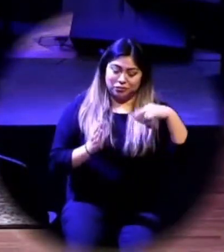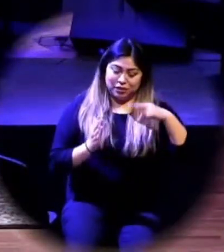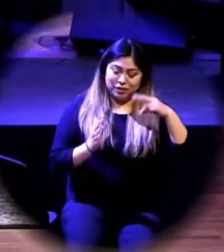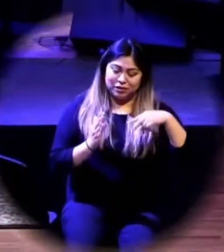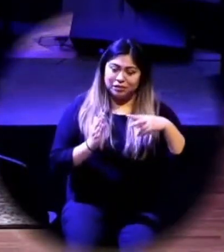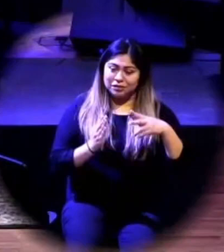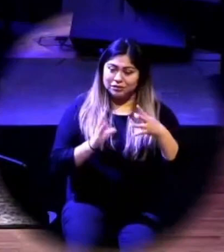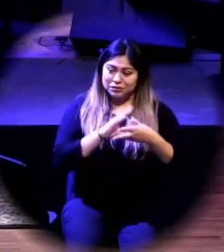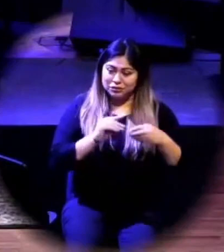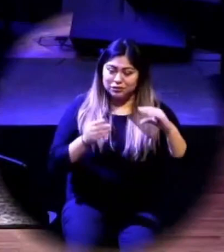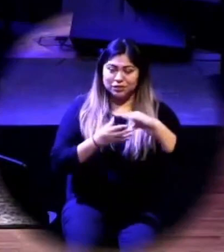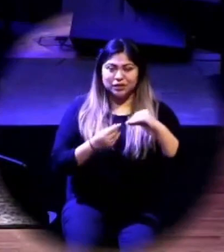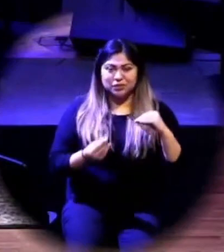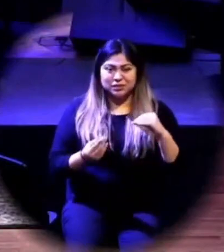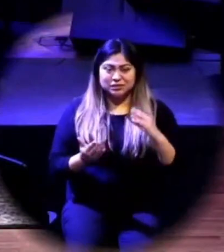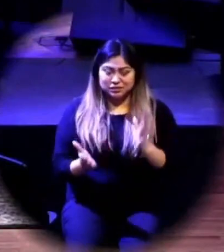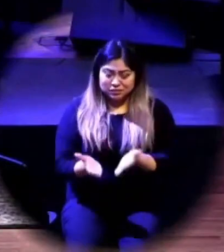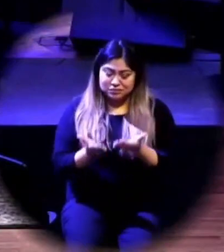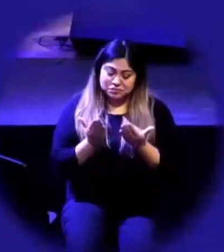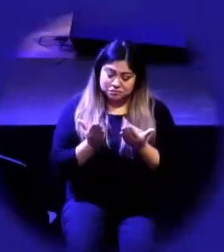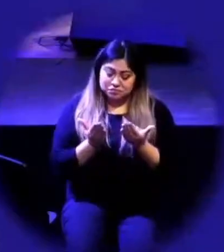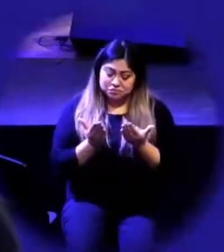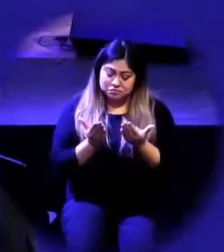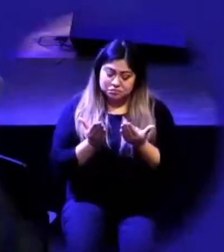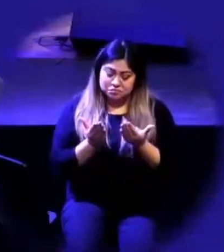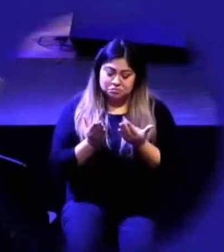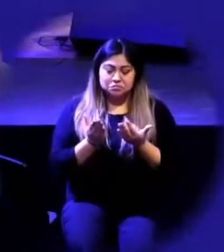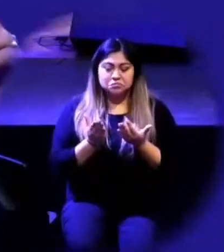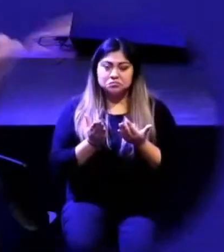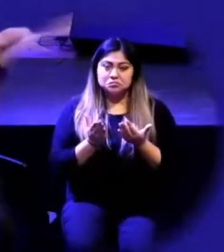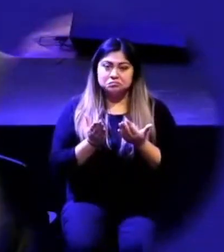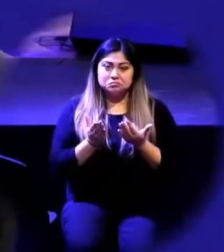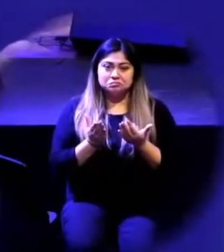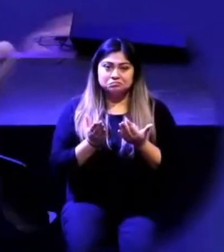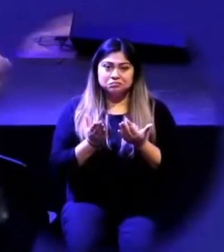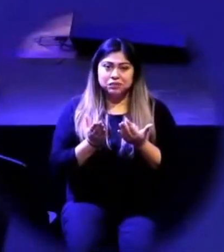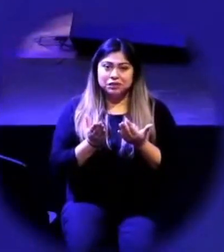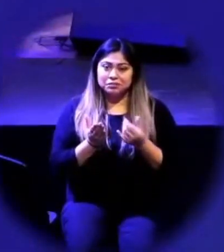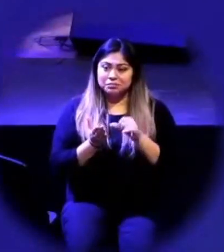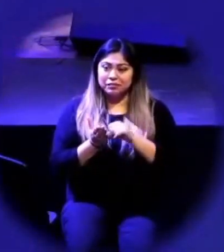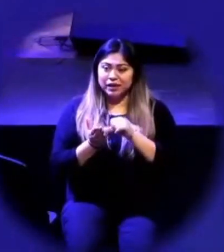see it on the page. But he woke up talking